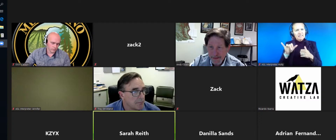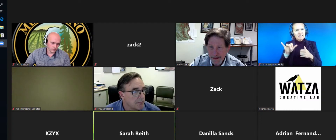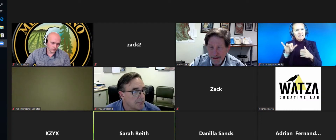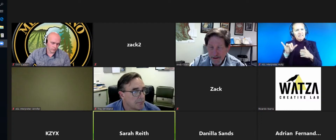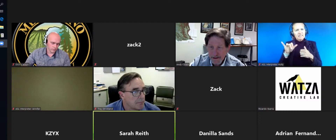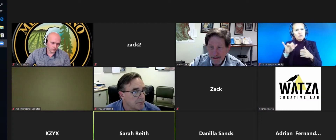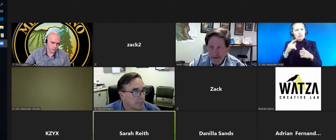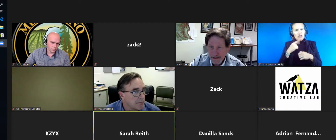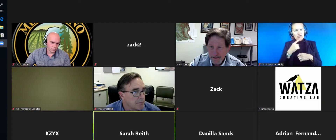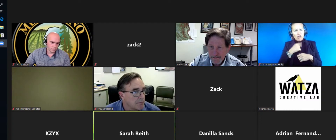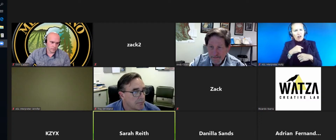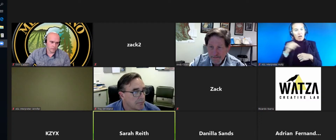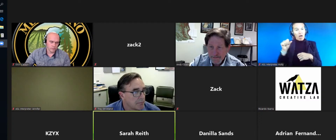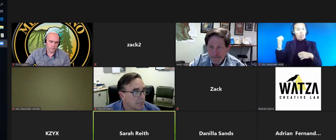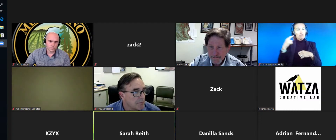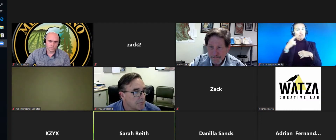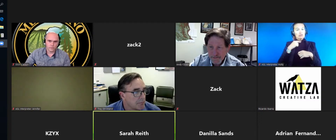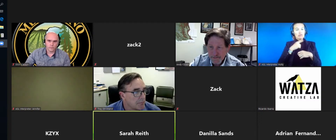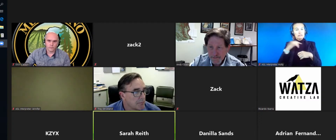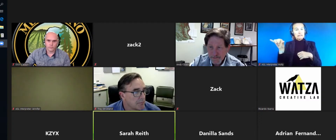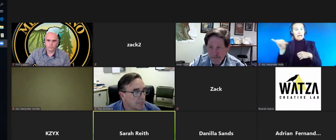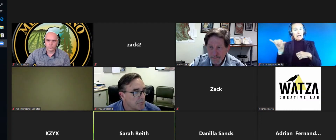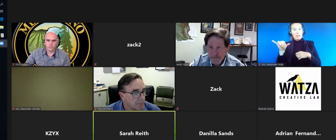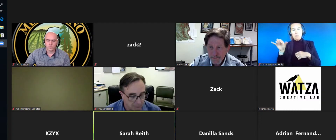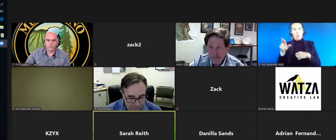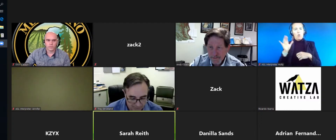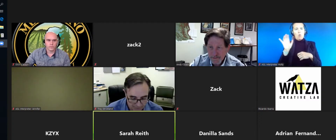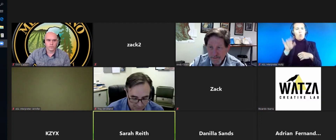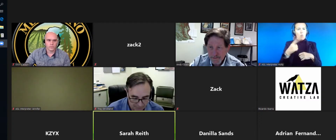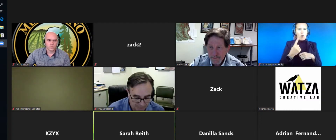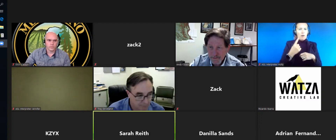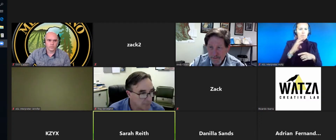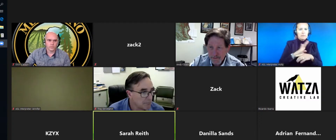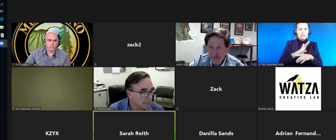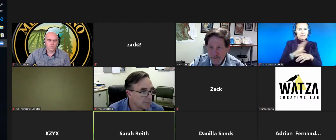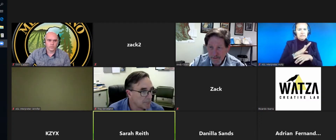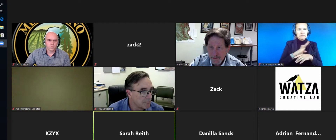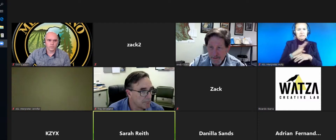there are other businesses that are kind of flaunting the rules in that